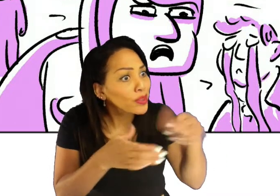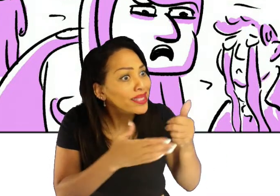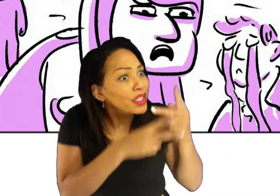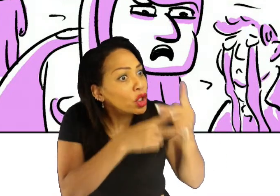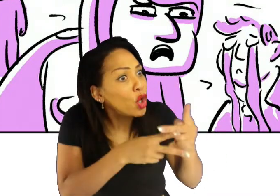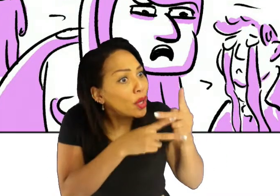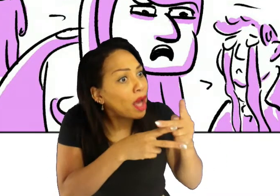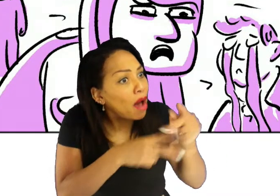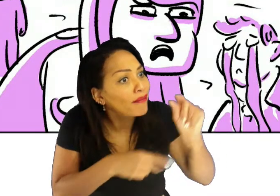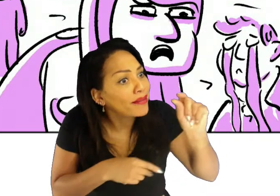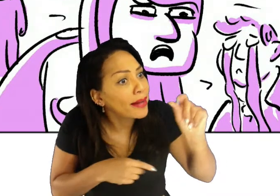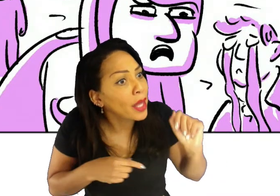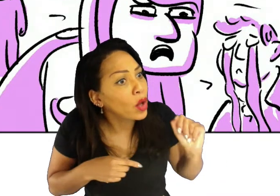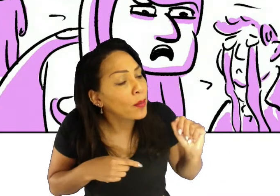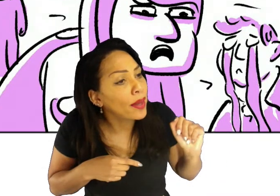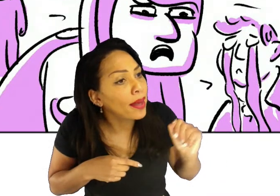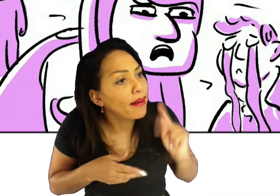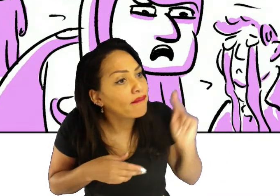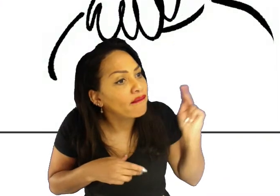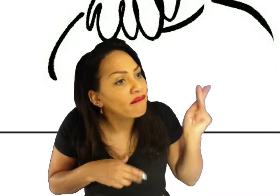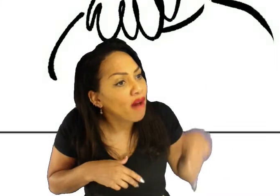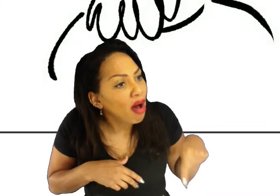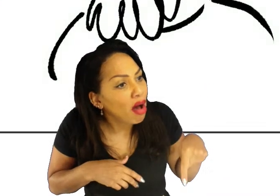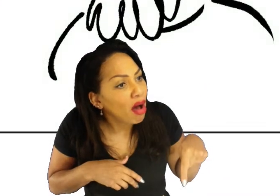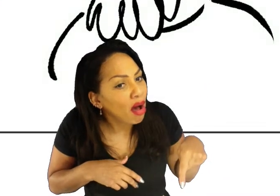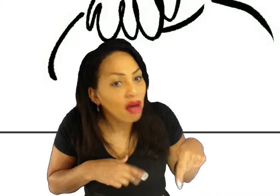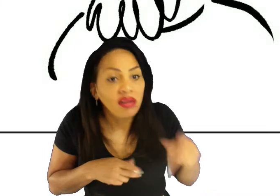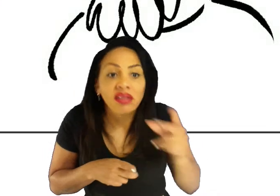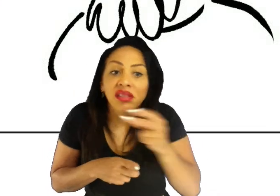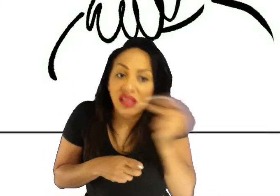Some of those things have stuck around and some of those haven't.